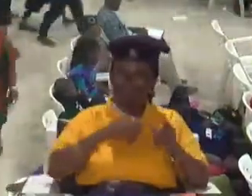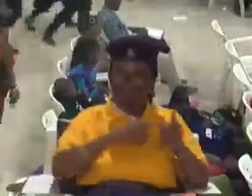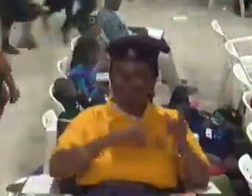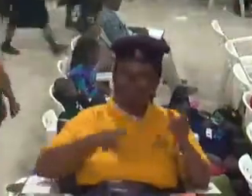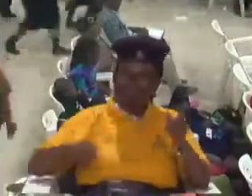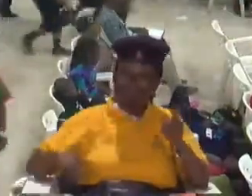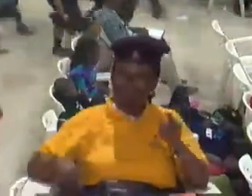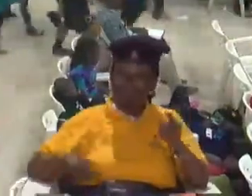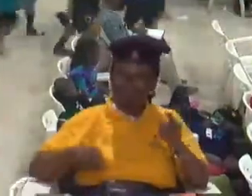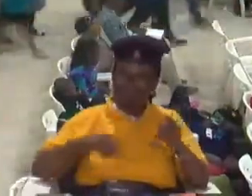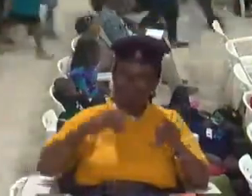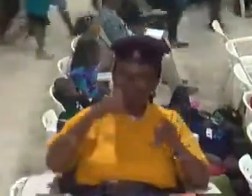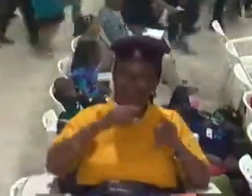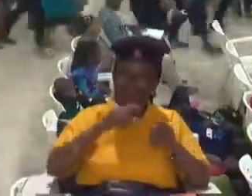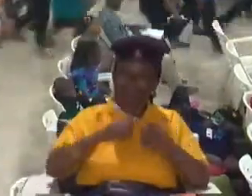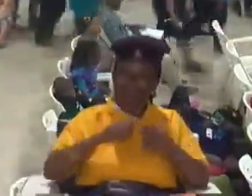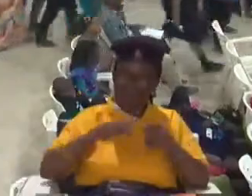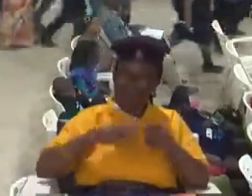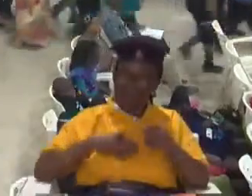Speak to my future.